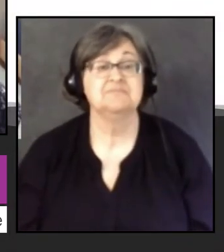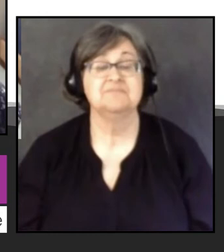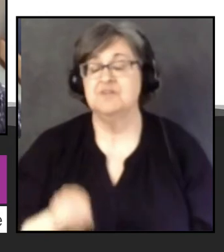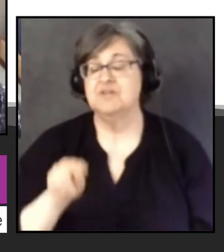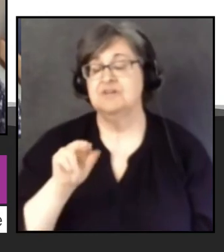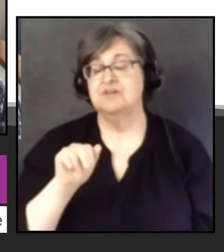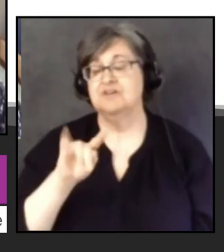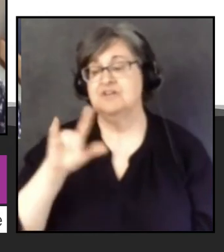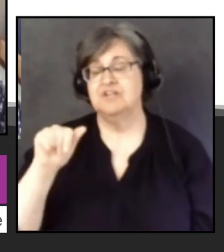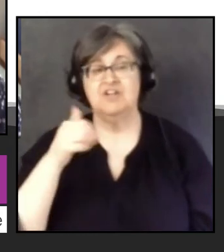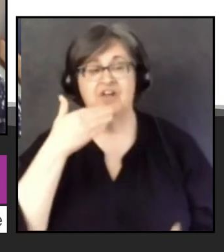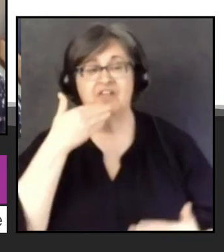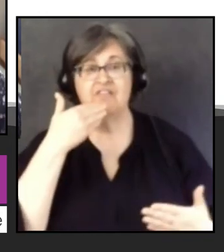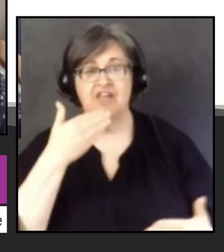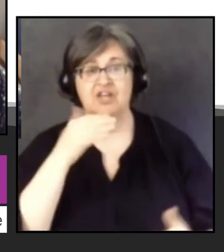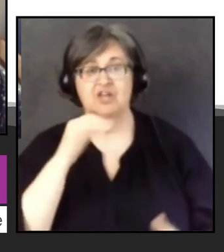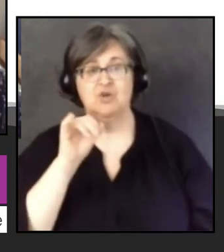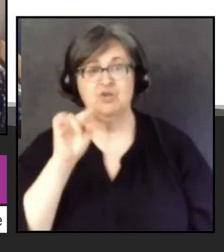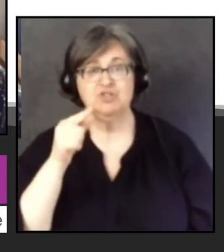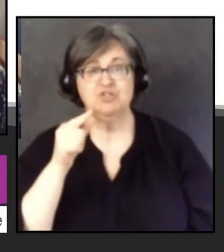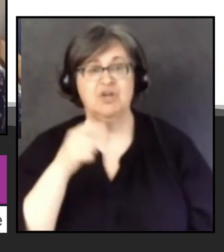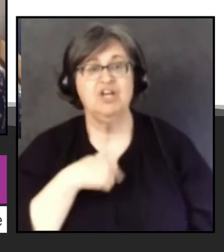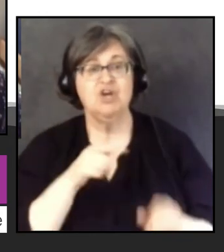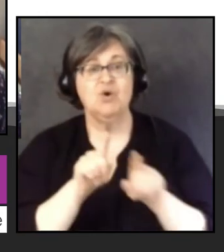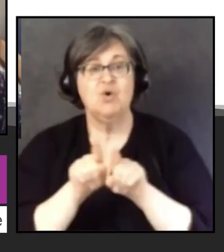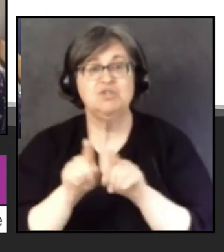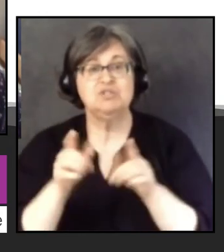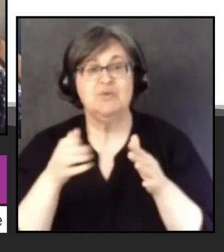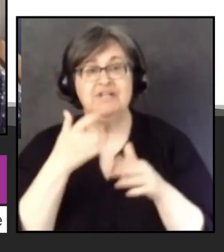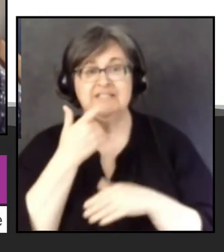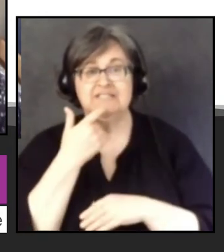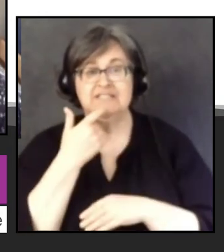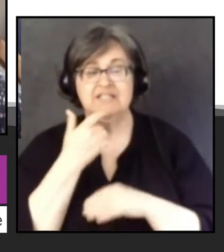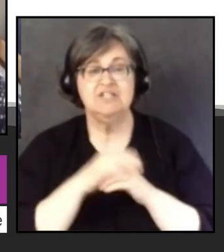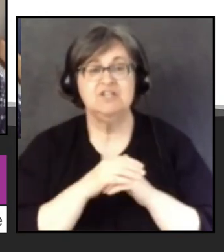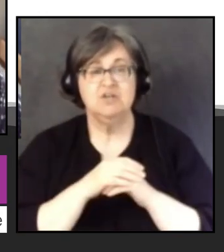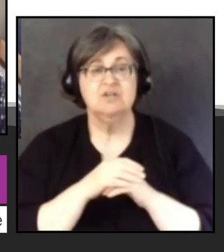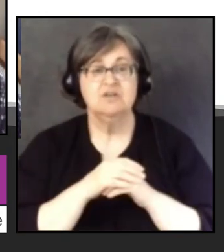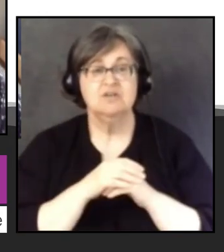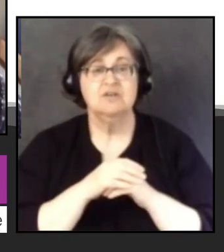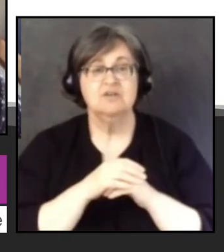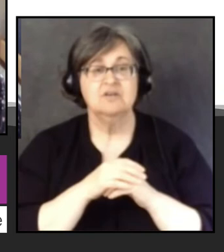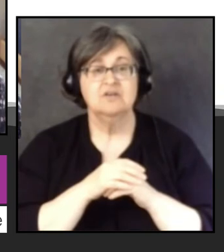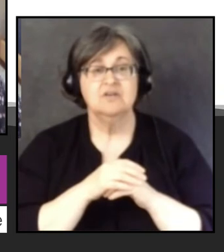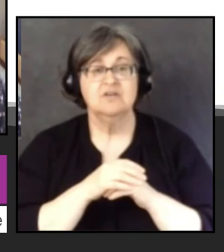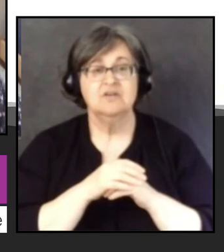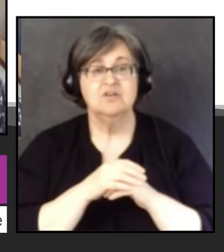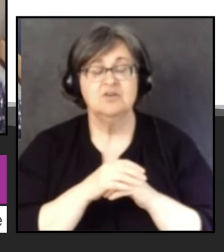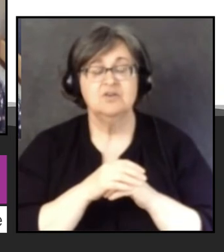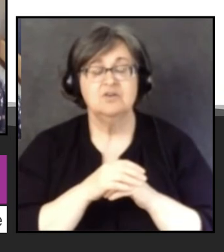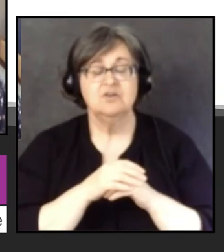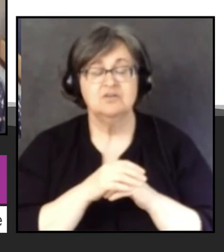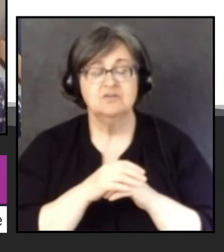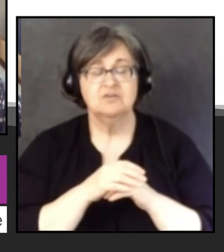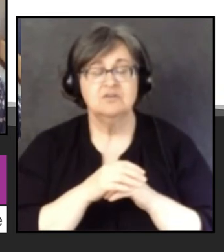Thank you, Jing. And I also want to say that definitely in response to one of